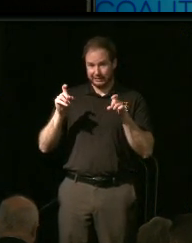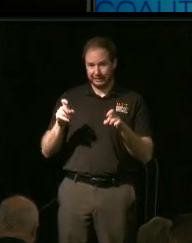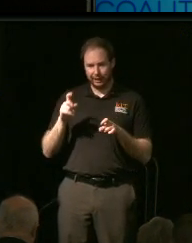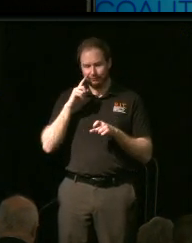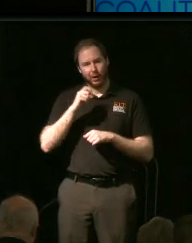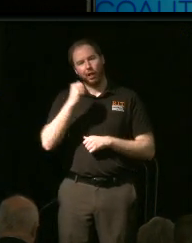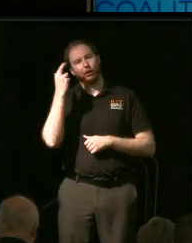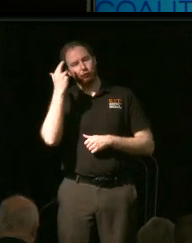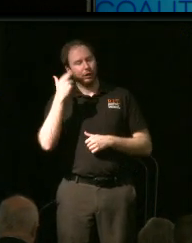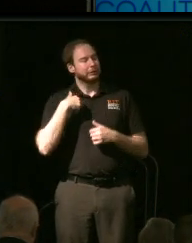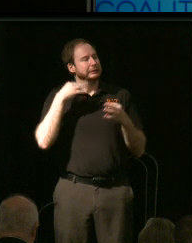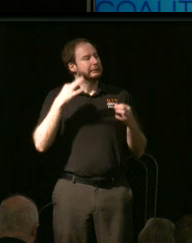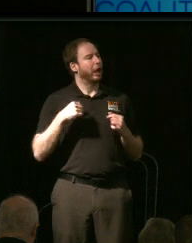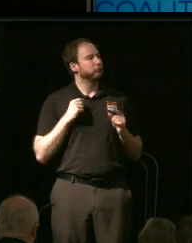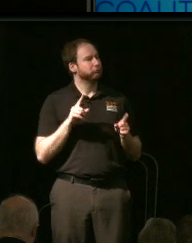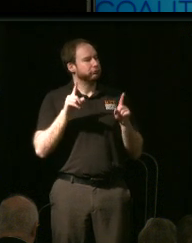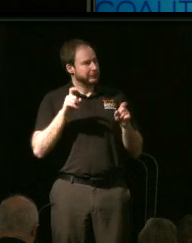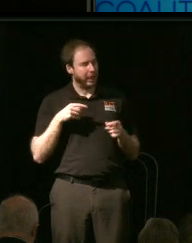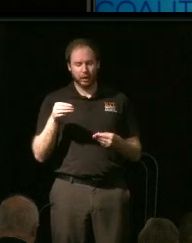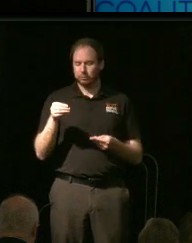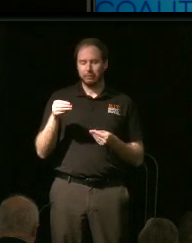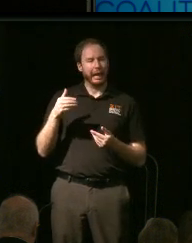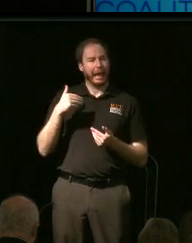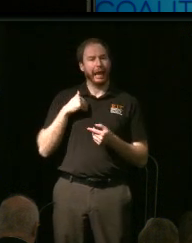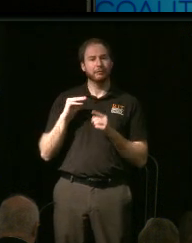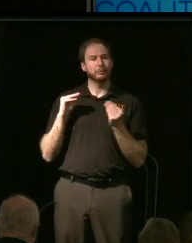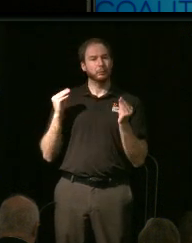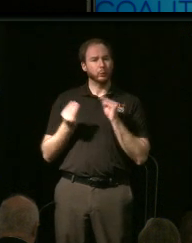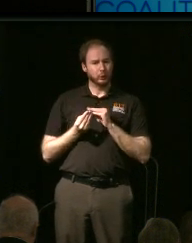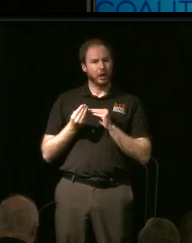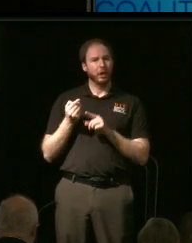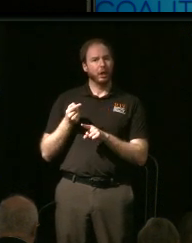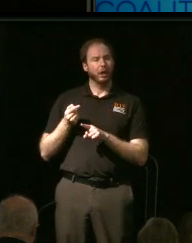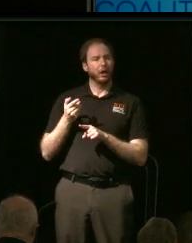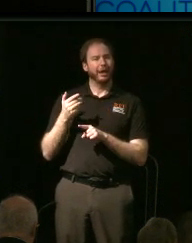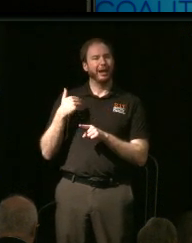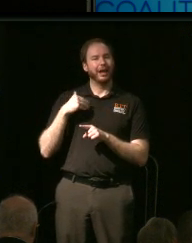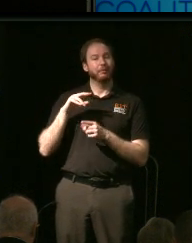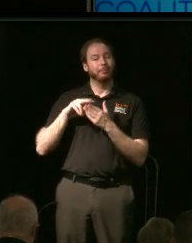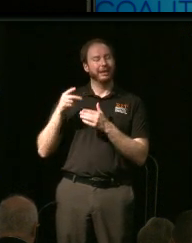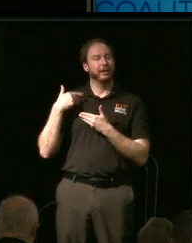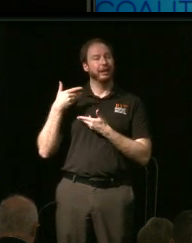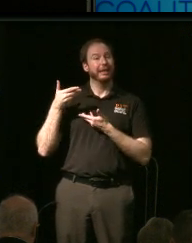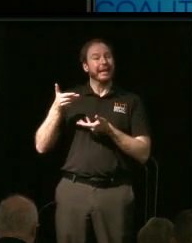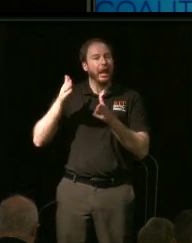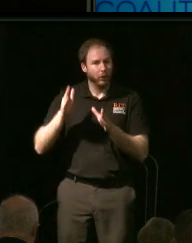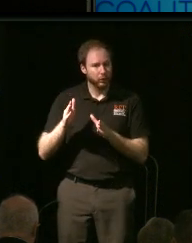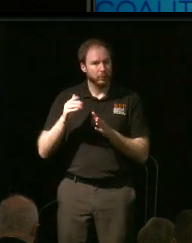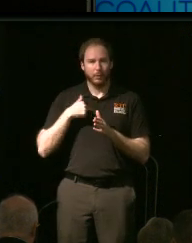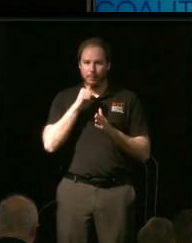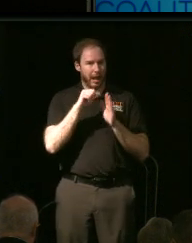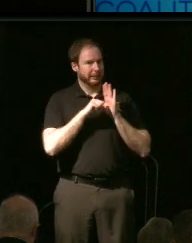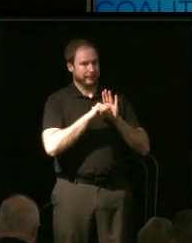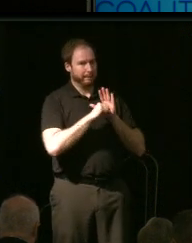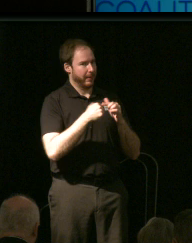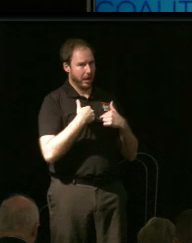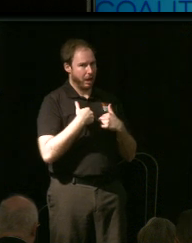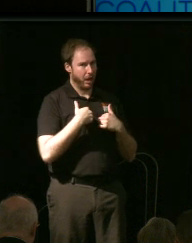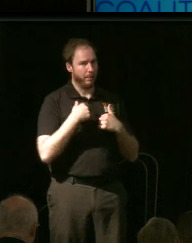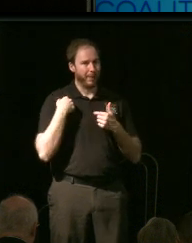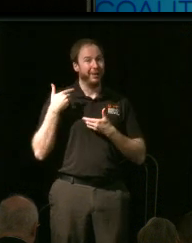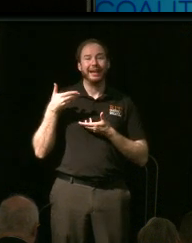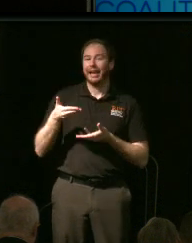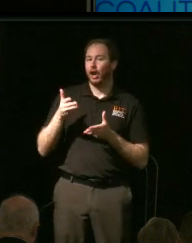other reason, and they picked up a single mutation, which actually means they're a carrier and they don't have a syndrome at all. And